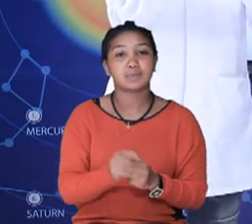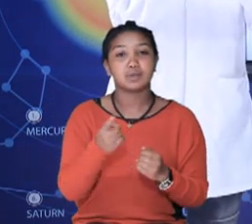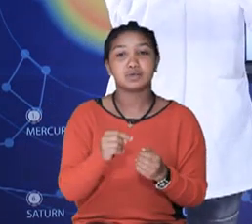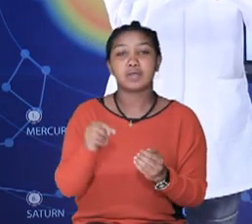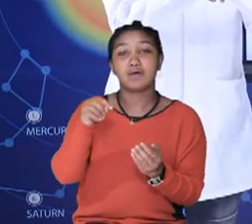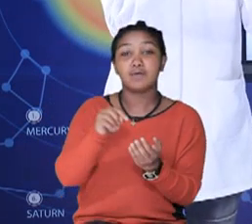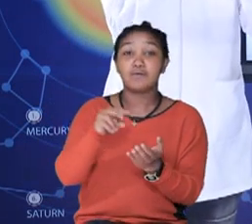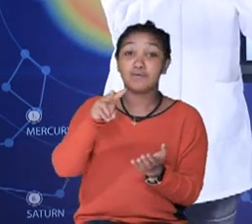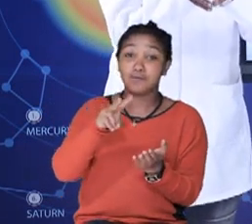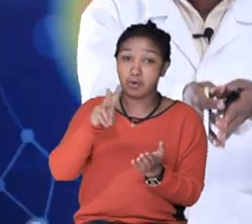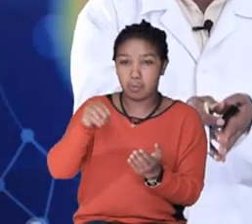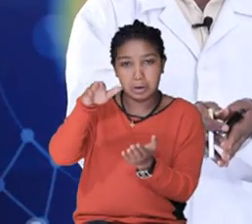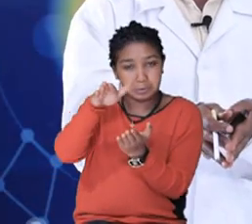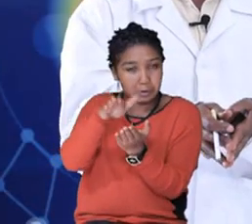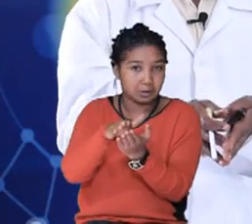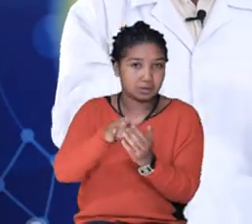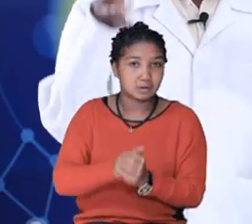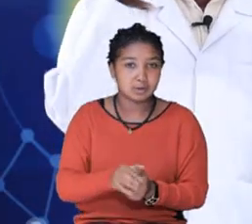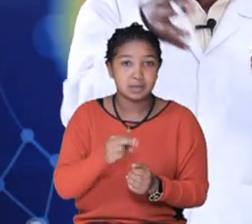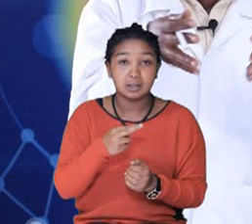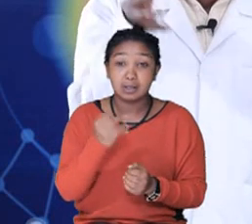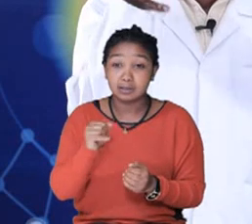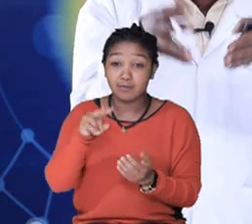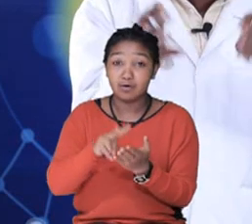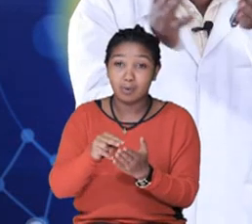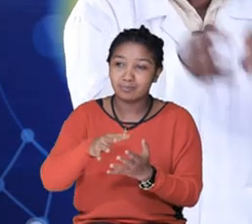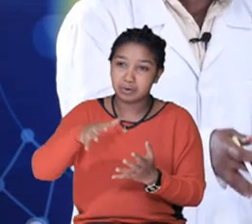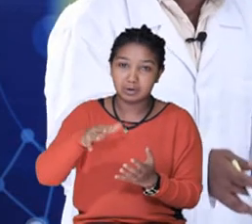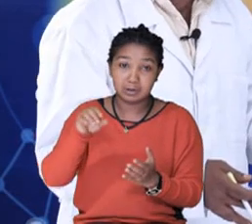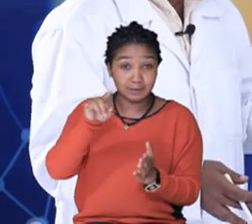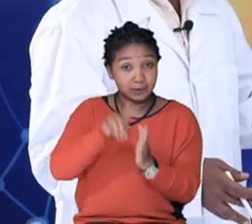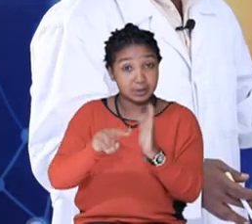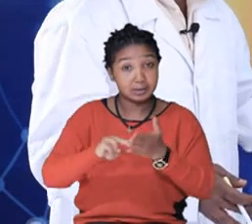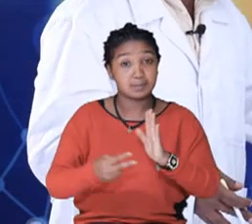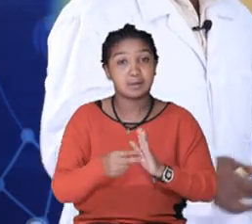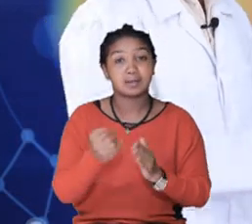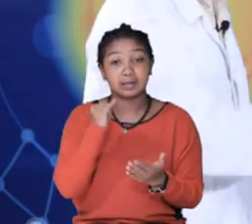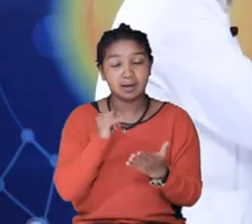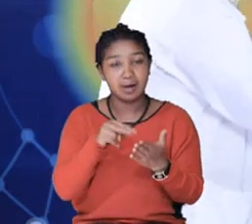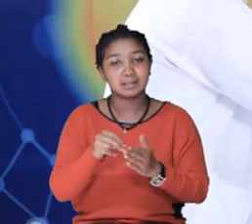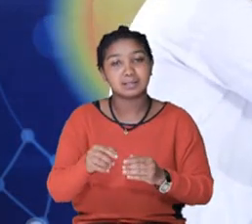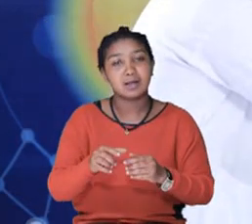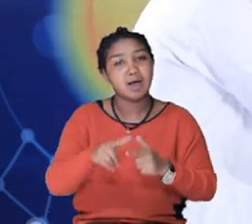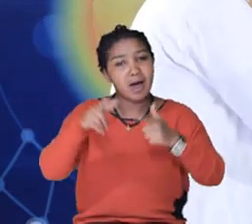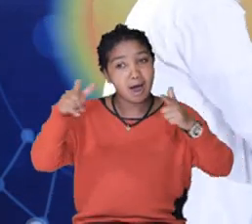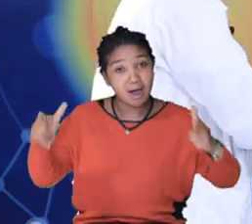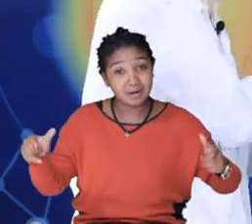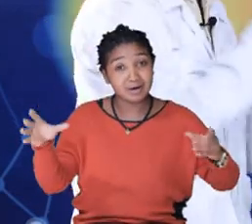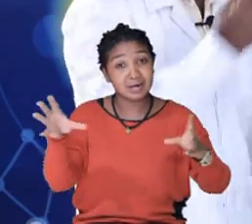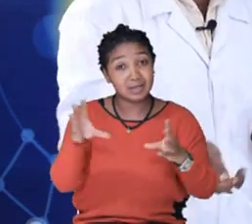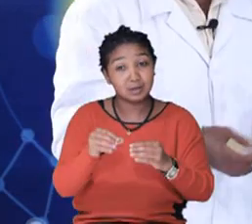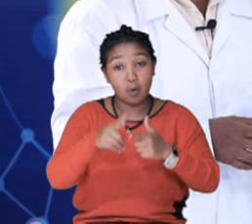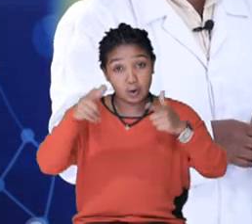the volume of the particles are decreased. The volume of the particles are decreased means it has higher density